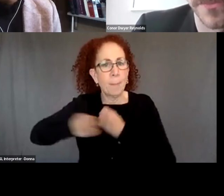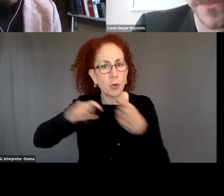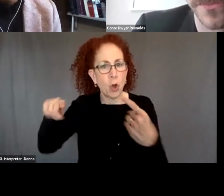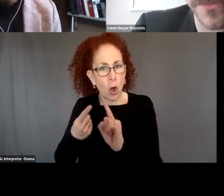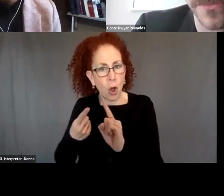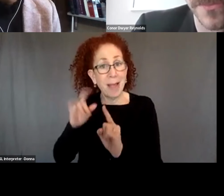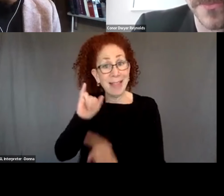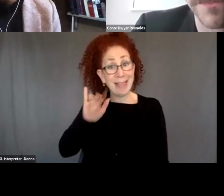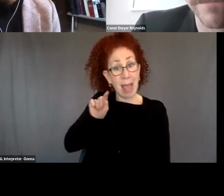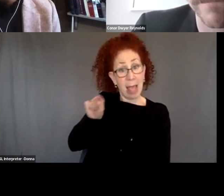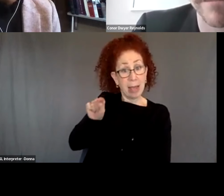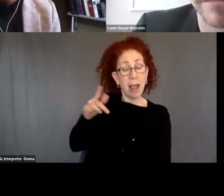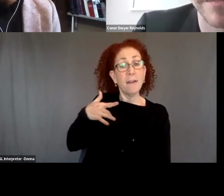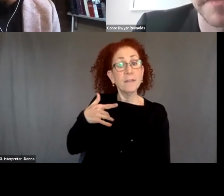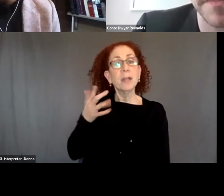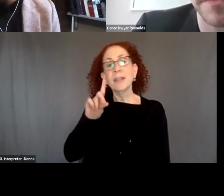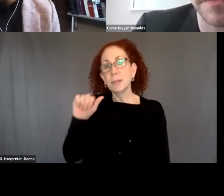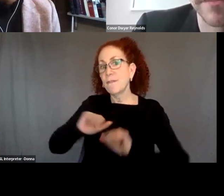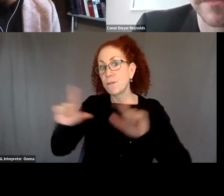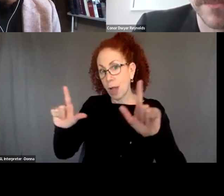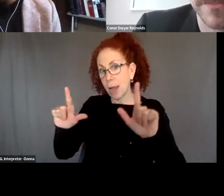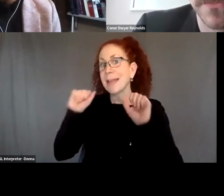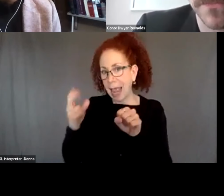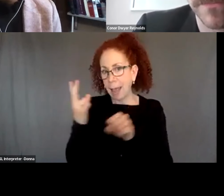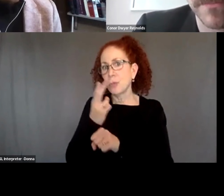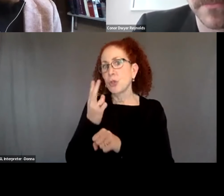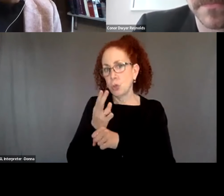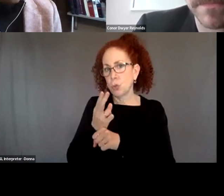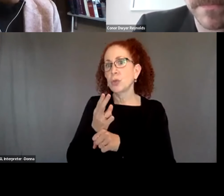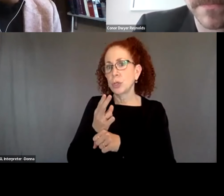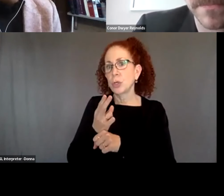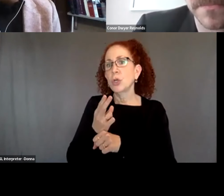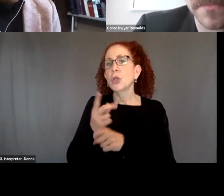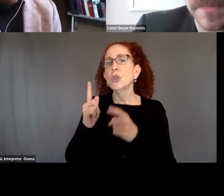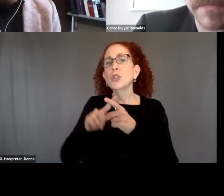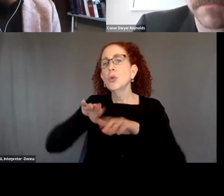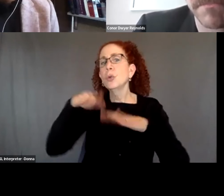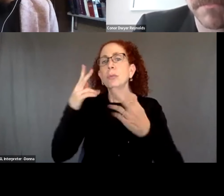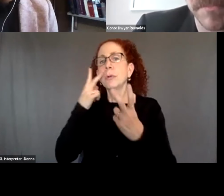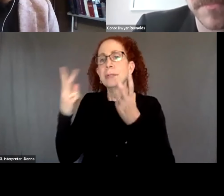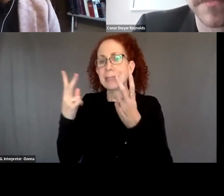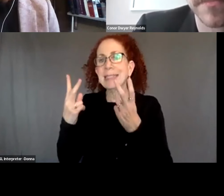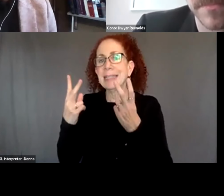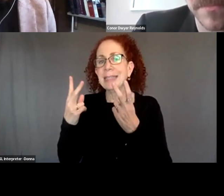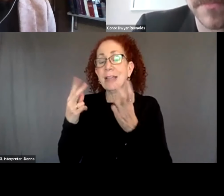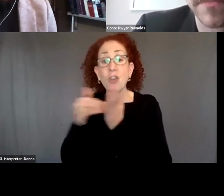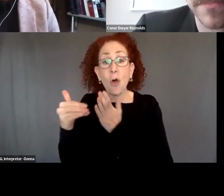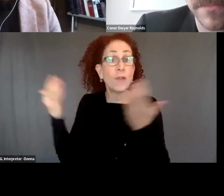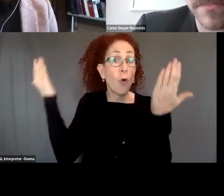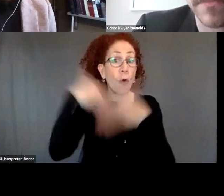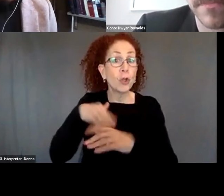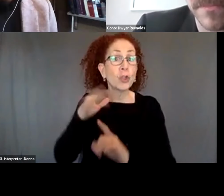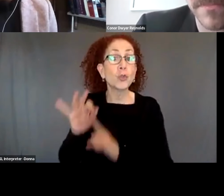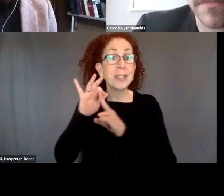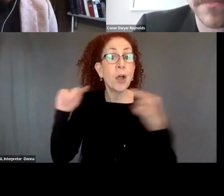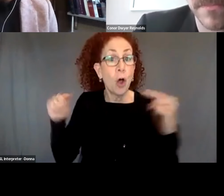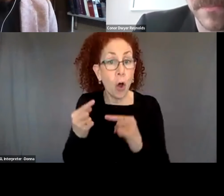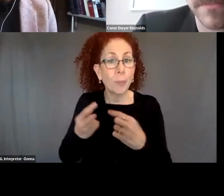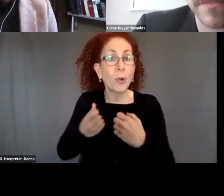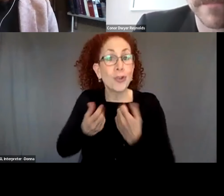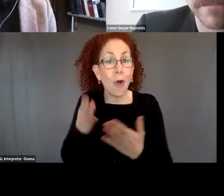many ways, the disability frame can be used to kind of uncover the oft overlooked unique harms that are produced